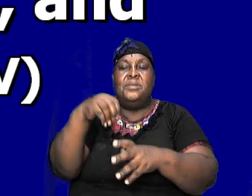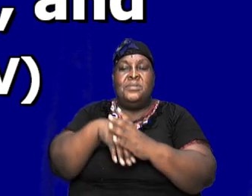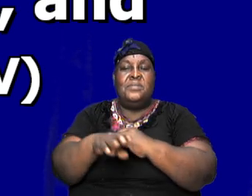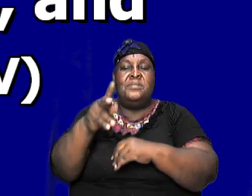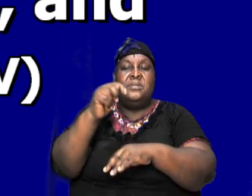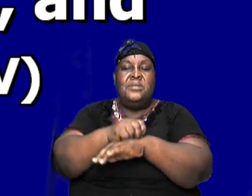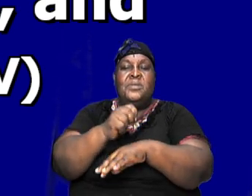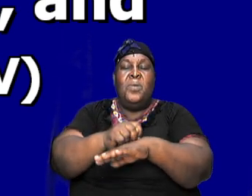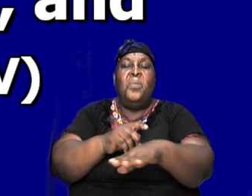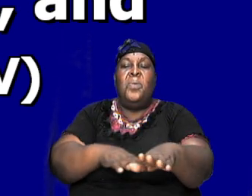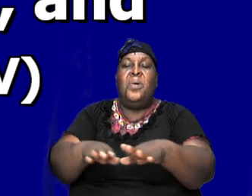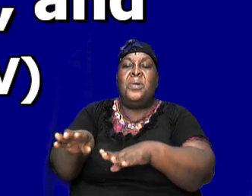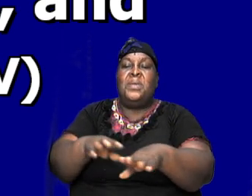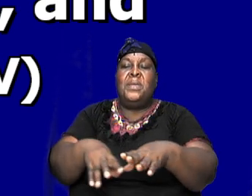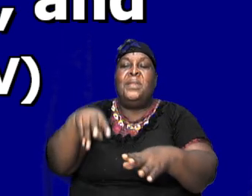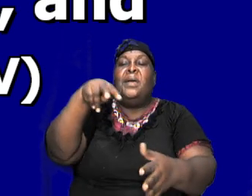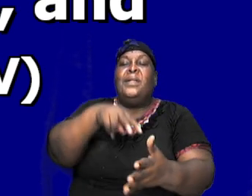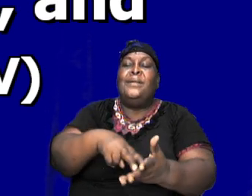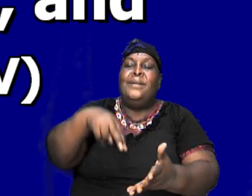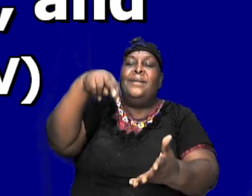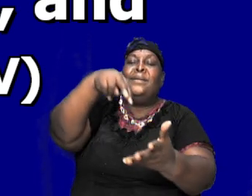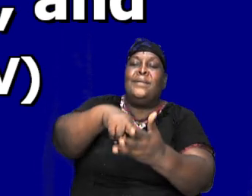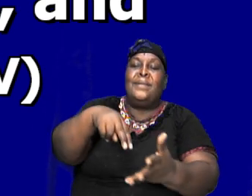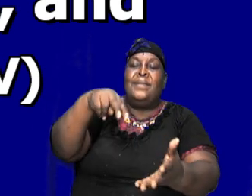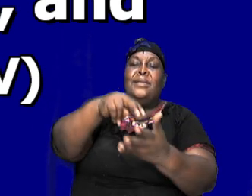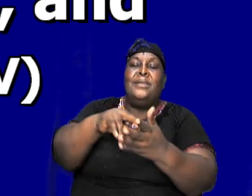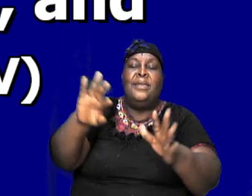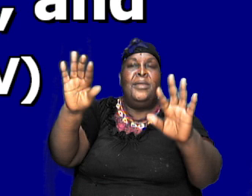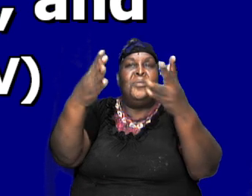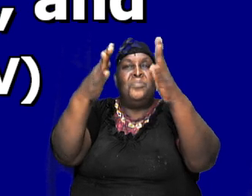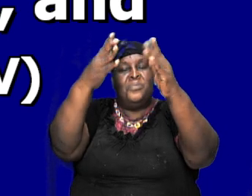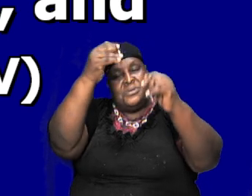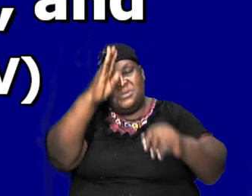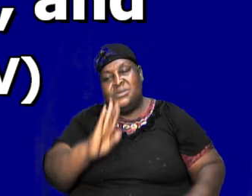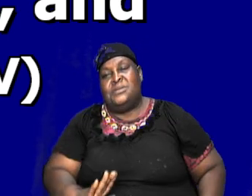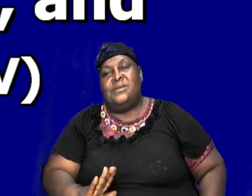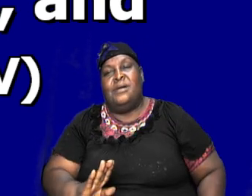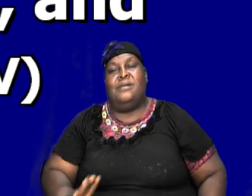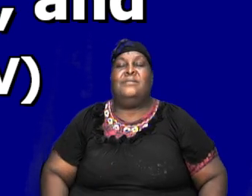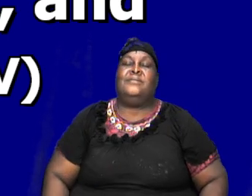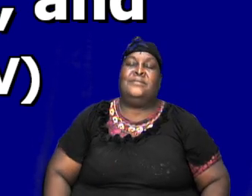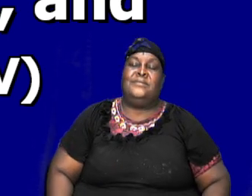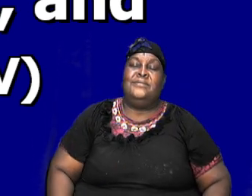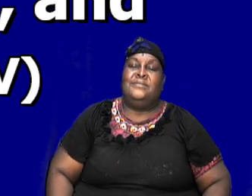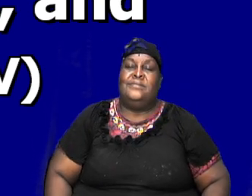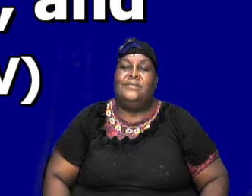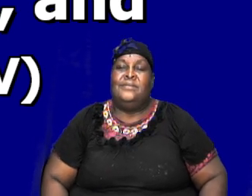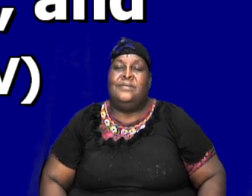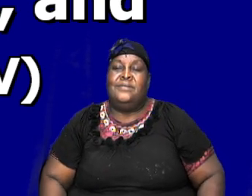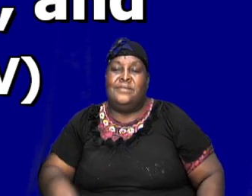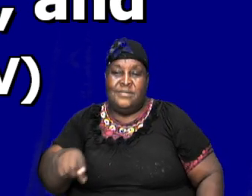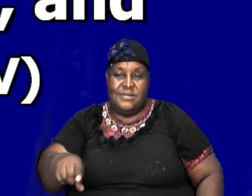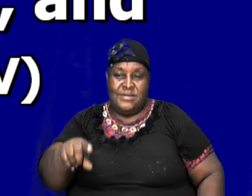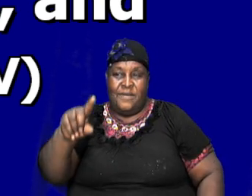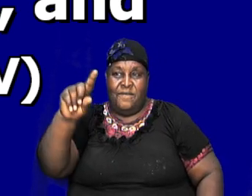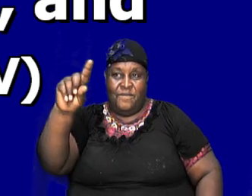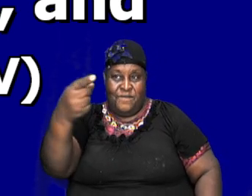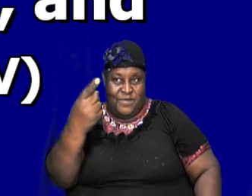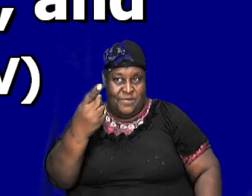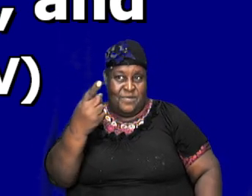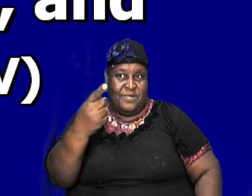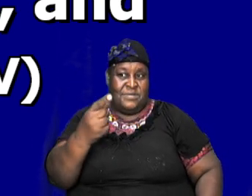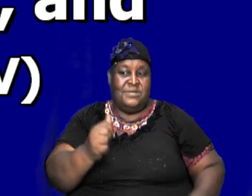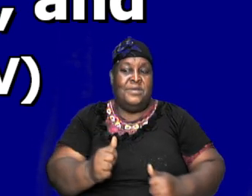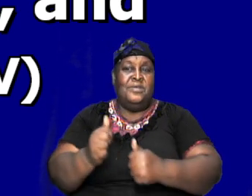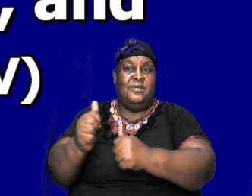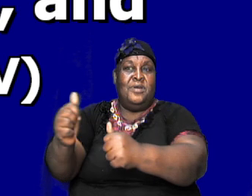temple, walking and leaping and praising God. So this is the account of the first apostle miracle.